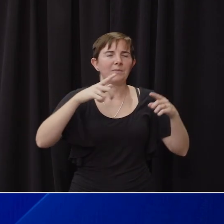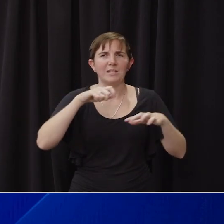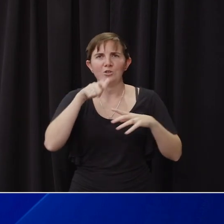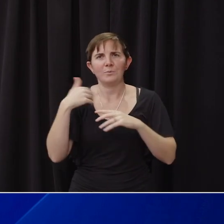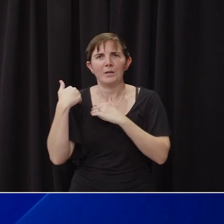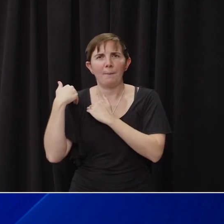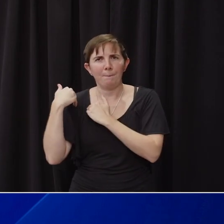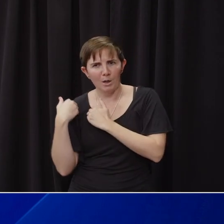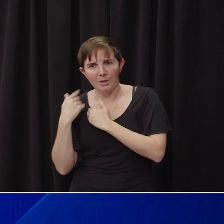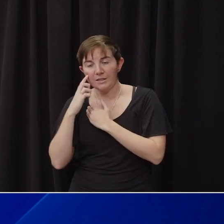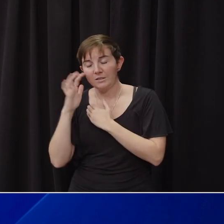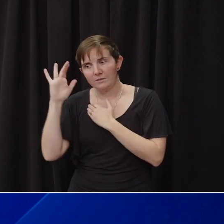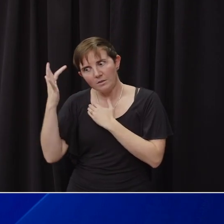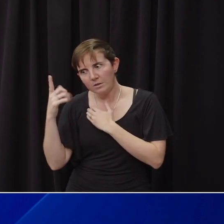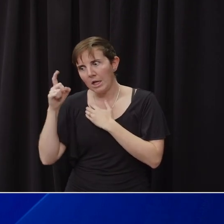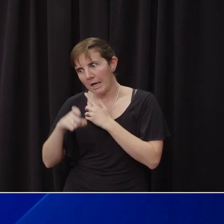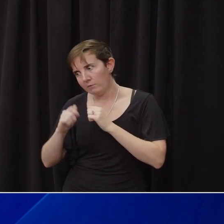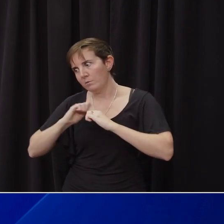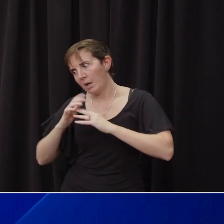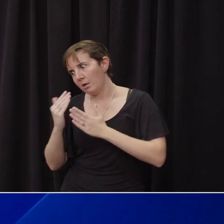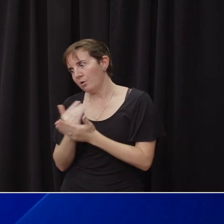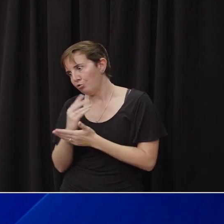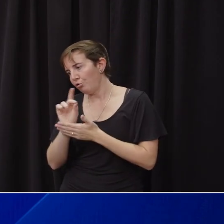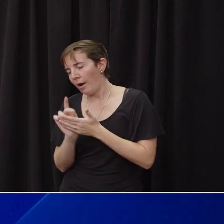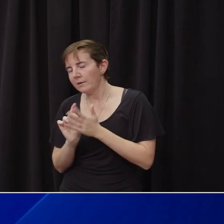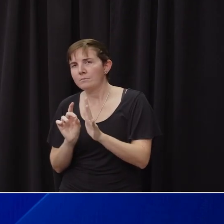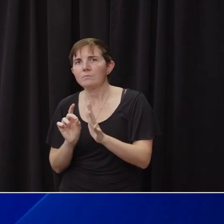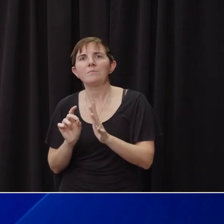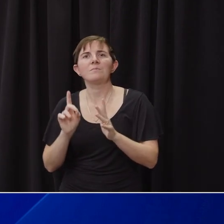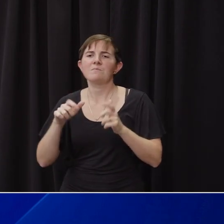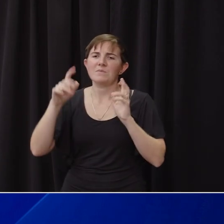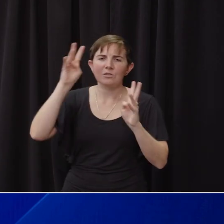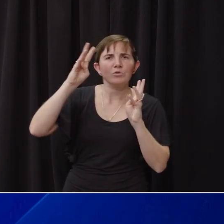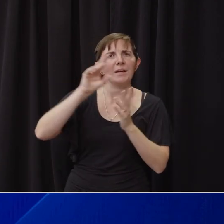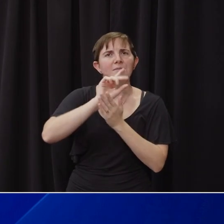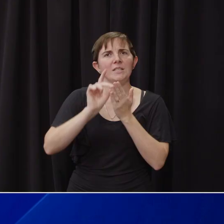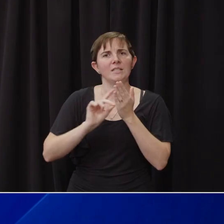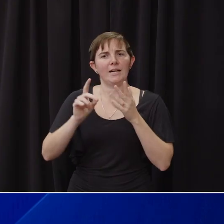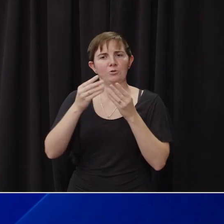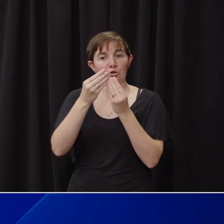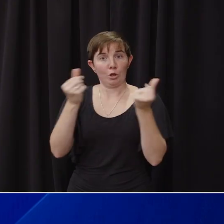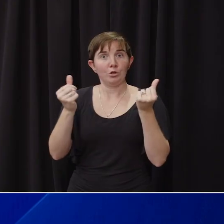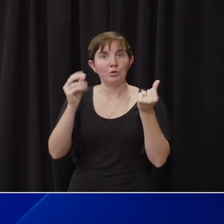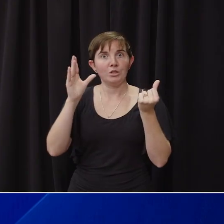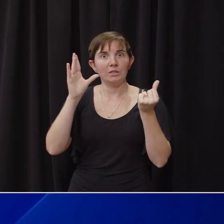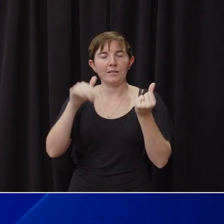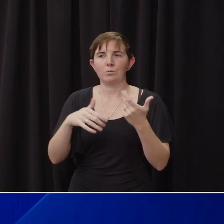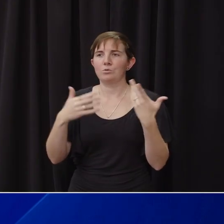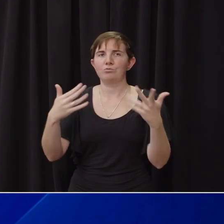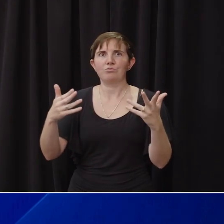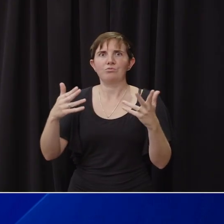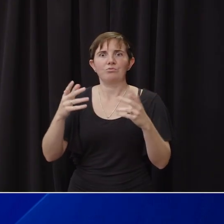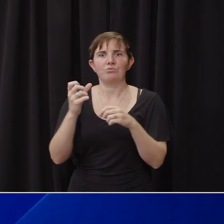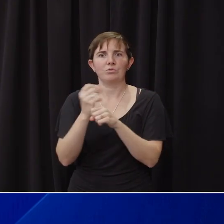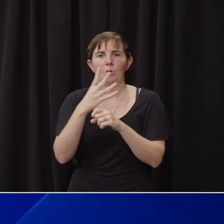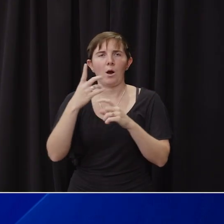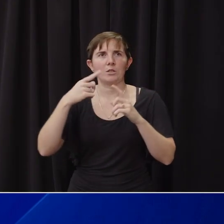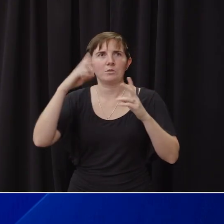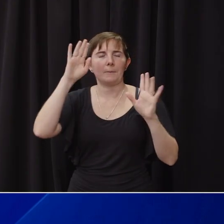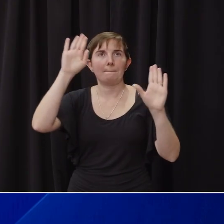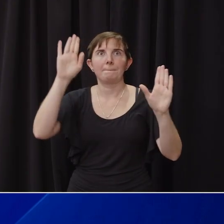right? It's a creative design solution that leads to some of those great ideas,